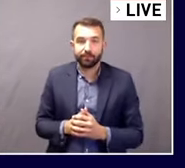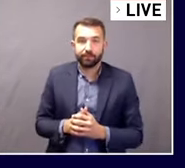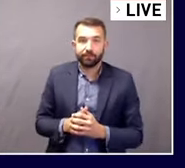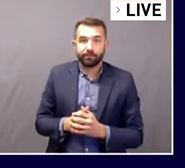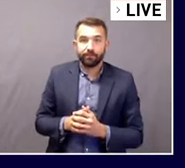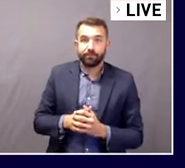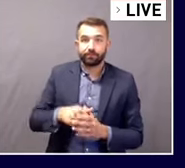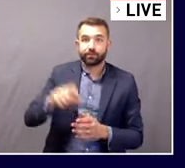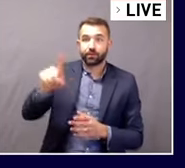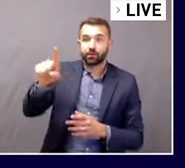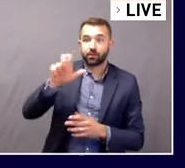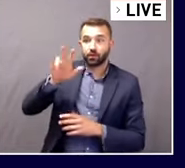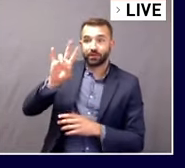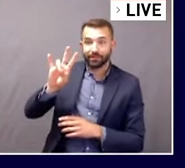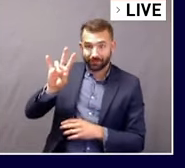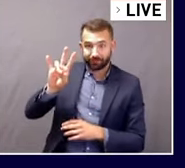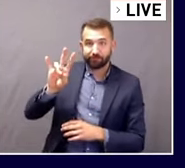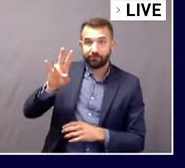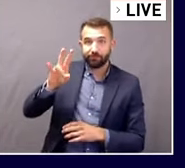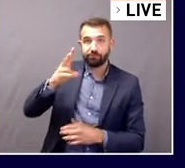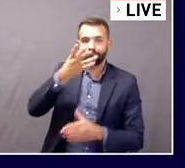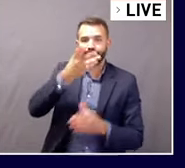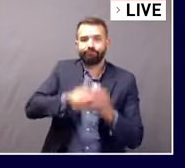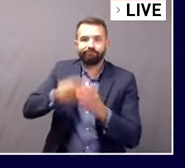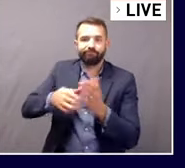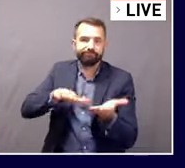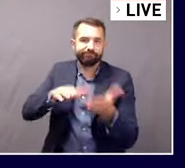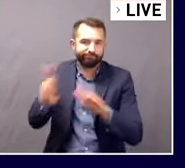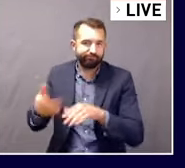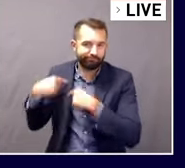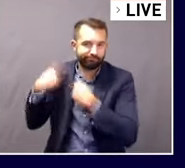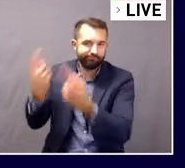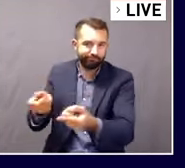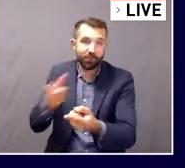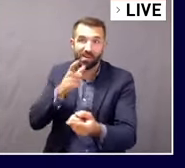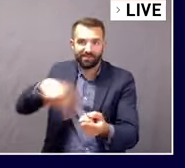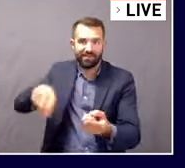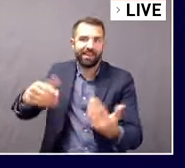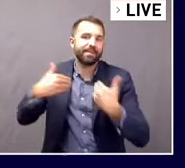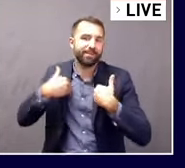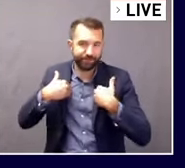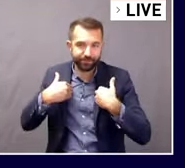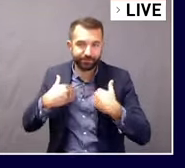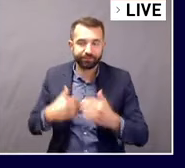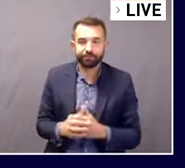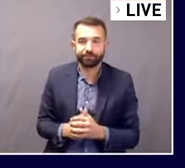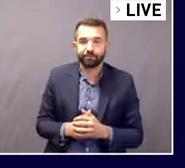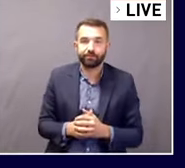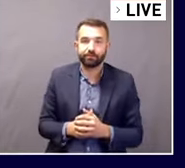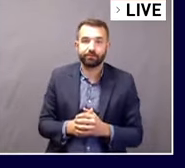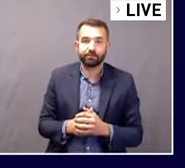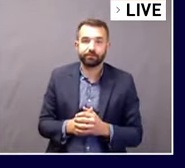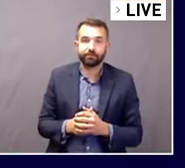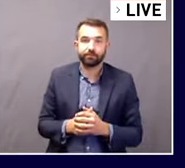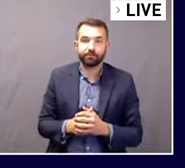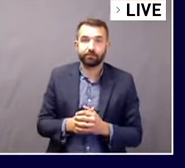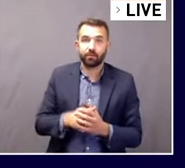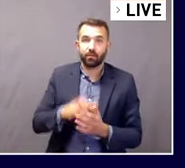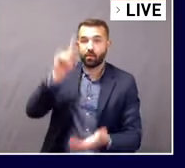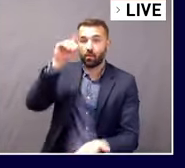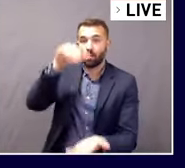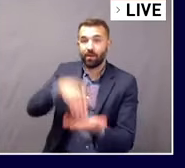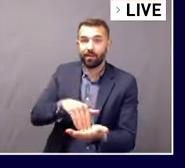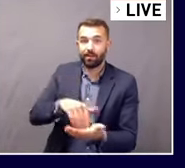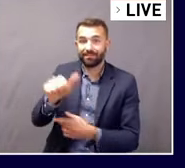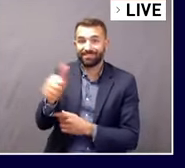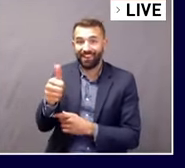137 individuals have passed away with COVID-19. And among our cases, 1,010